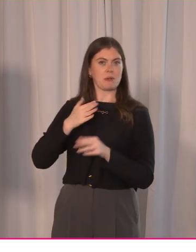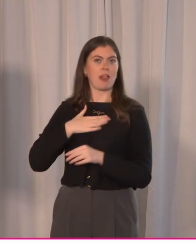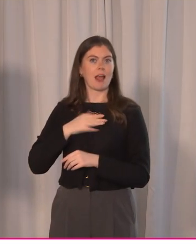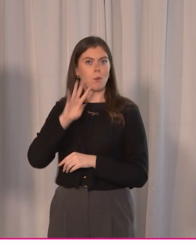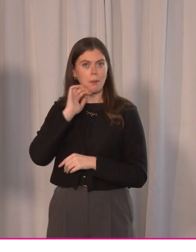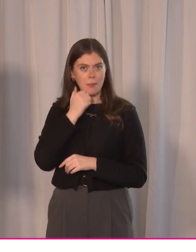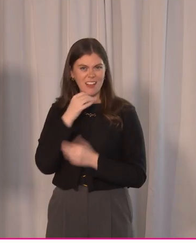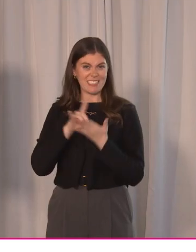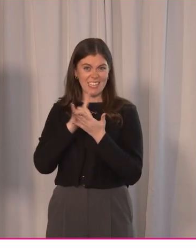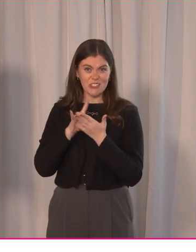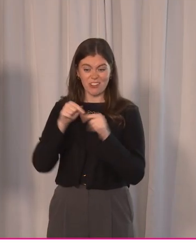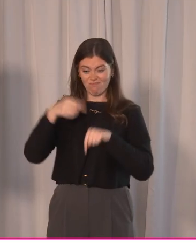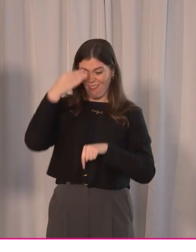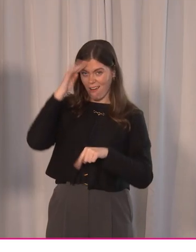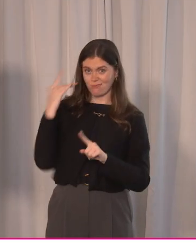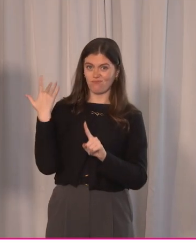our history of